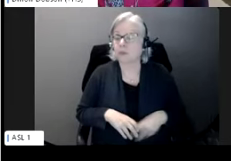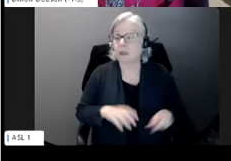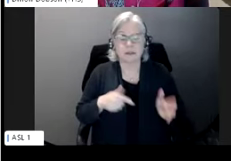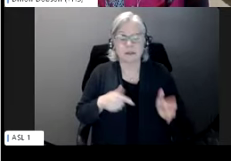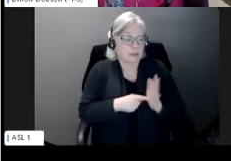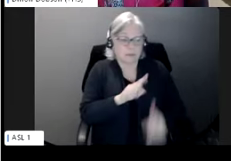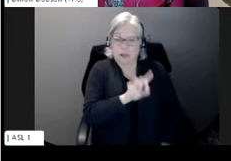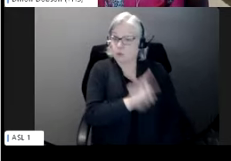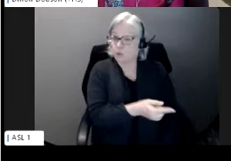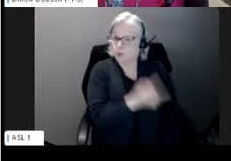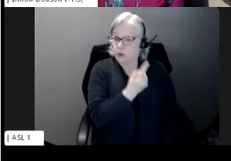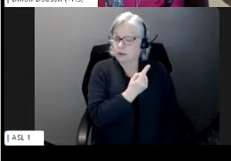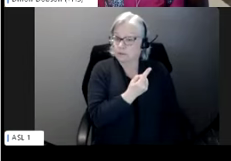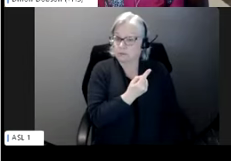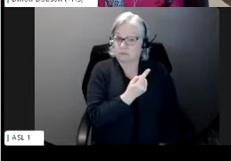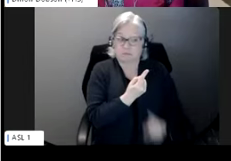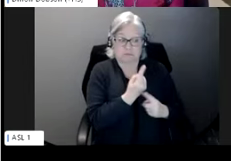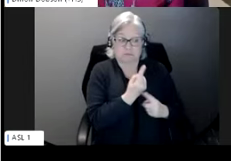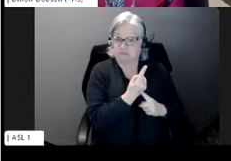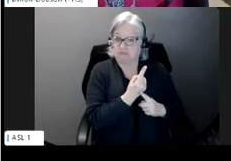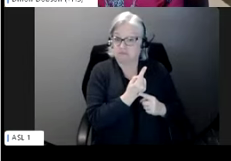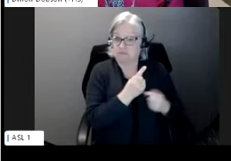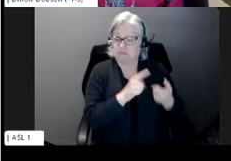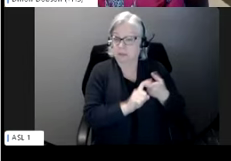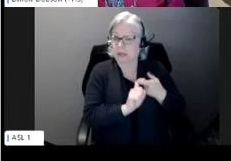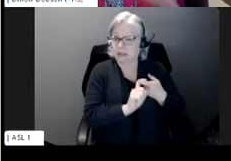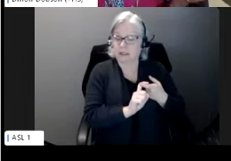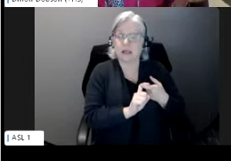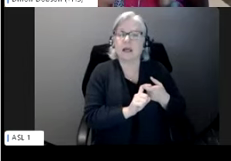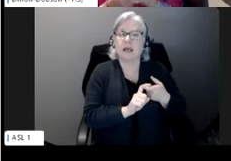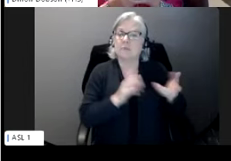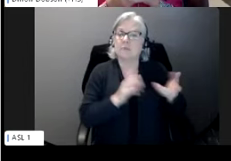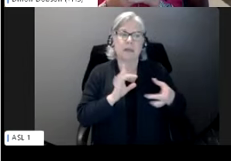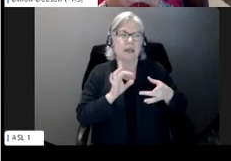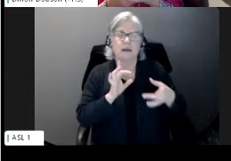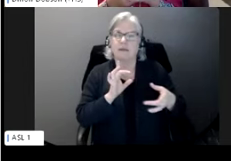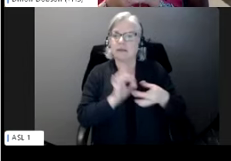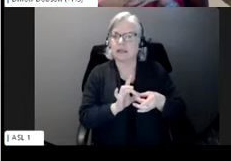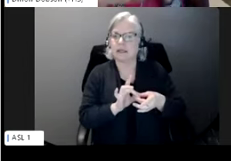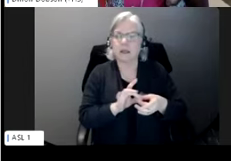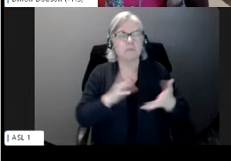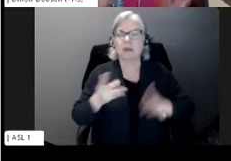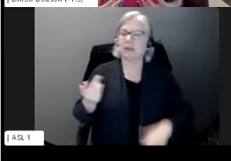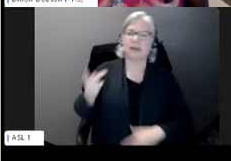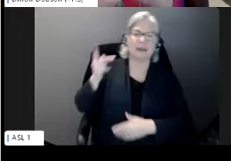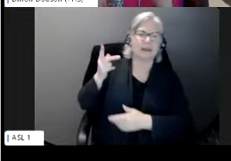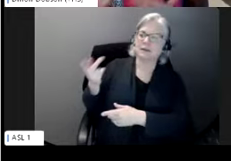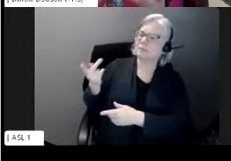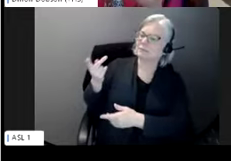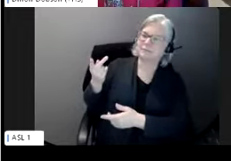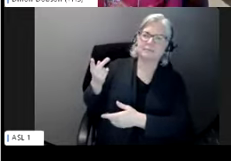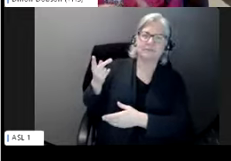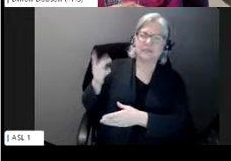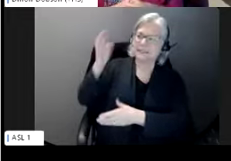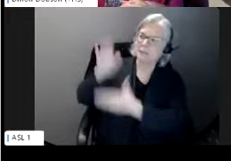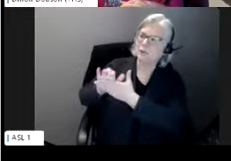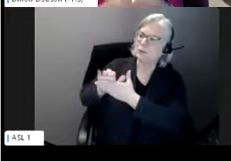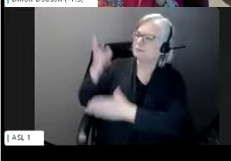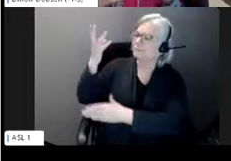They might actually also be our link to perhaps a deceased spouse. Maybe we got that animal together, and this is sort of our last